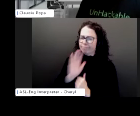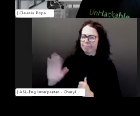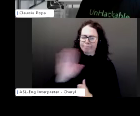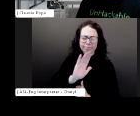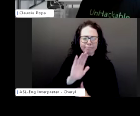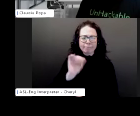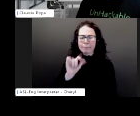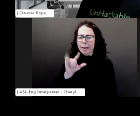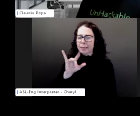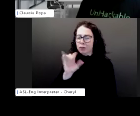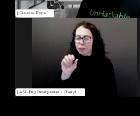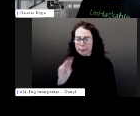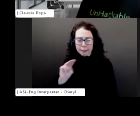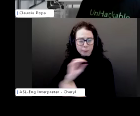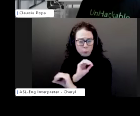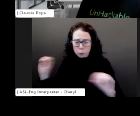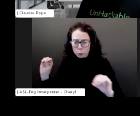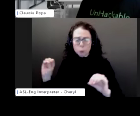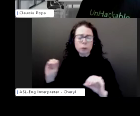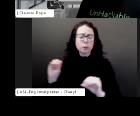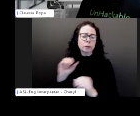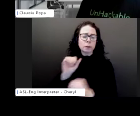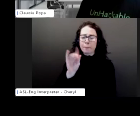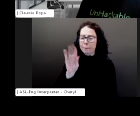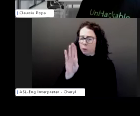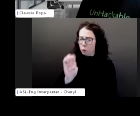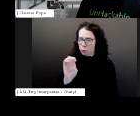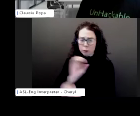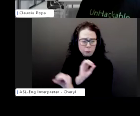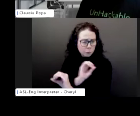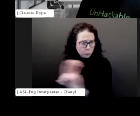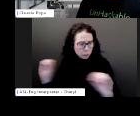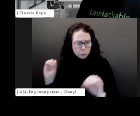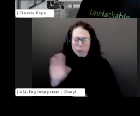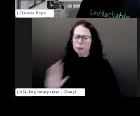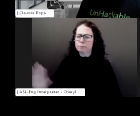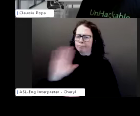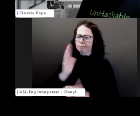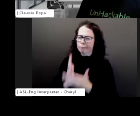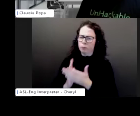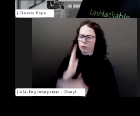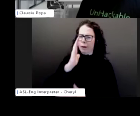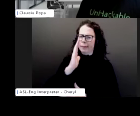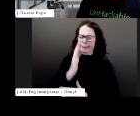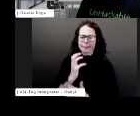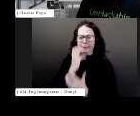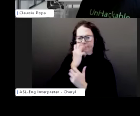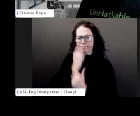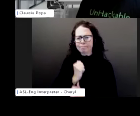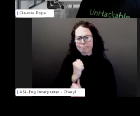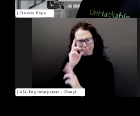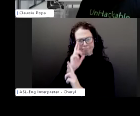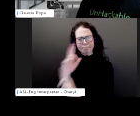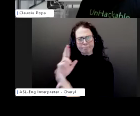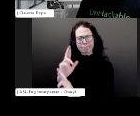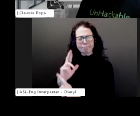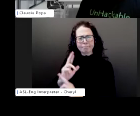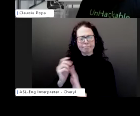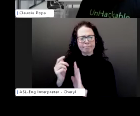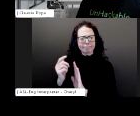and respected. All of their activities are mandated to support the Ontario strategy to combat elder abuse.